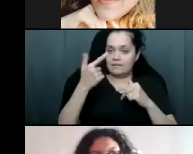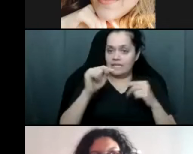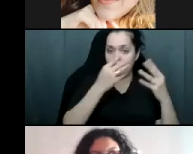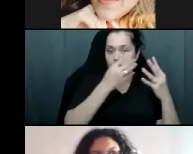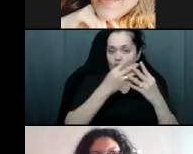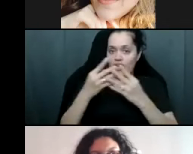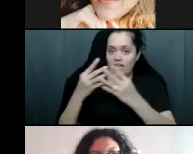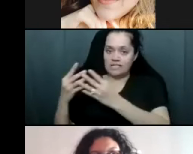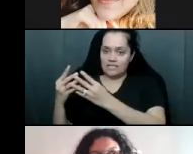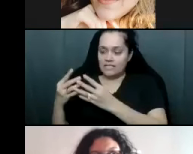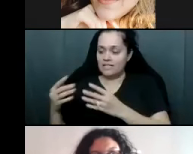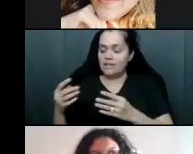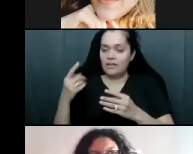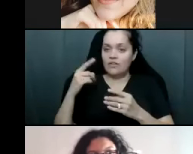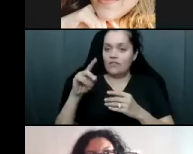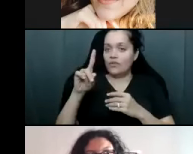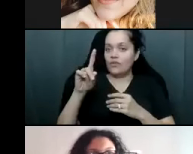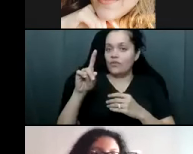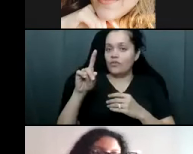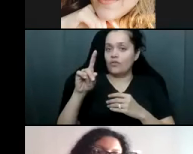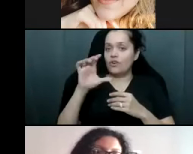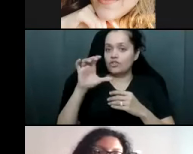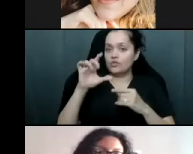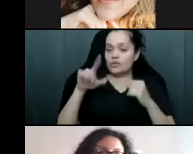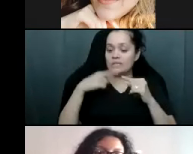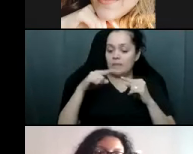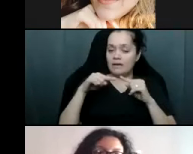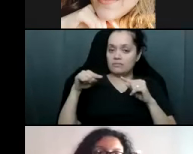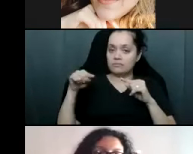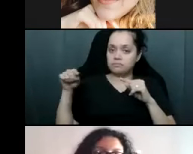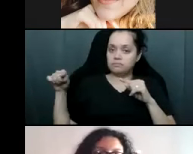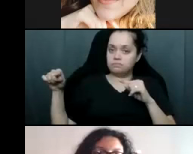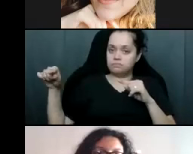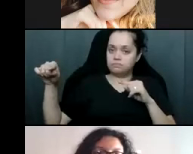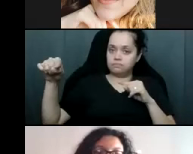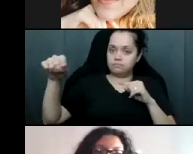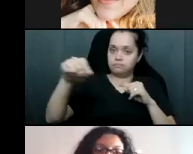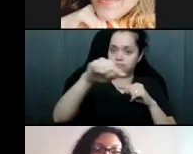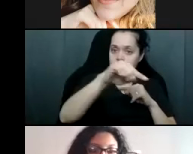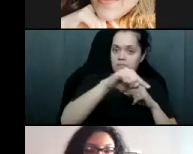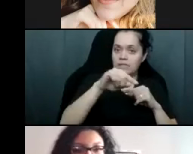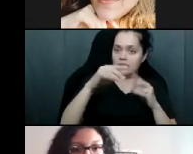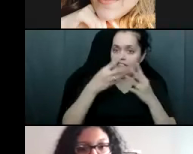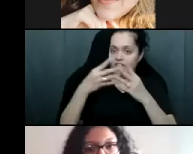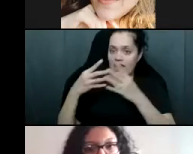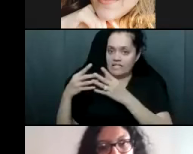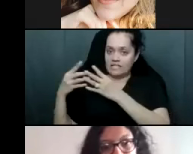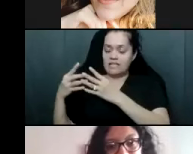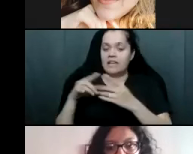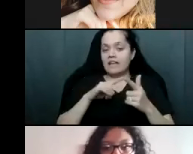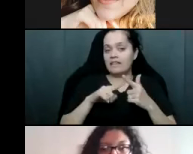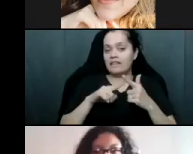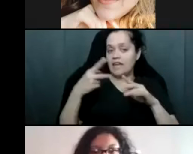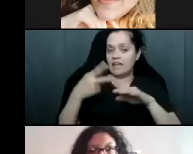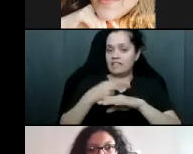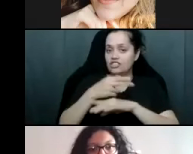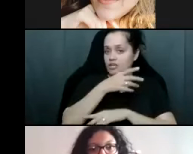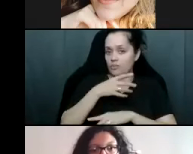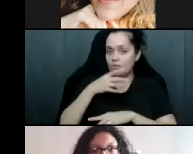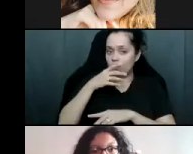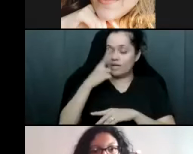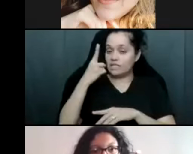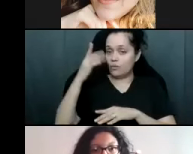fence. For hundreds of miles, the dingo fence. And they had sheep ranches on